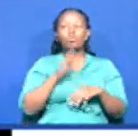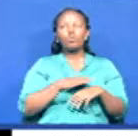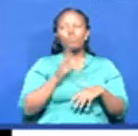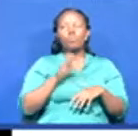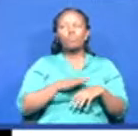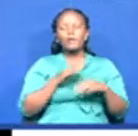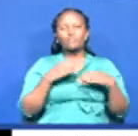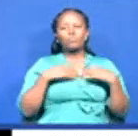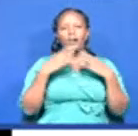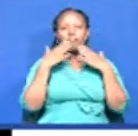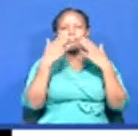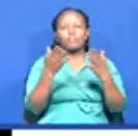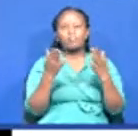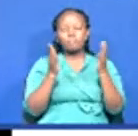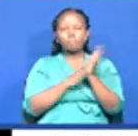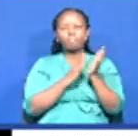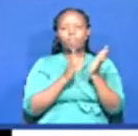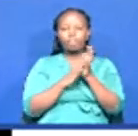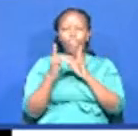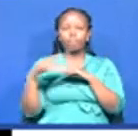of thanks.